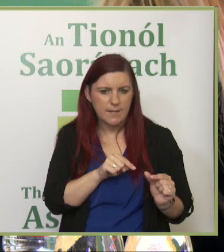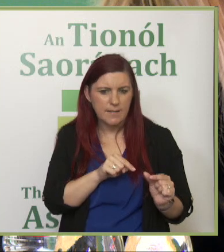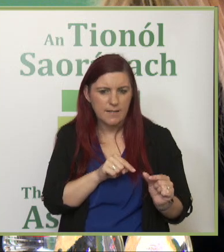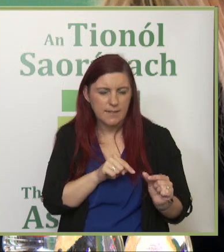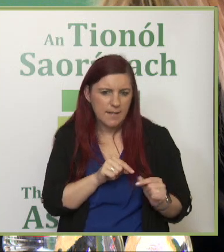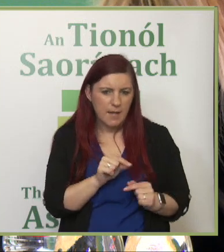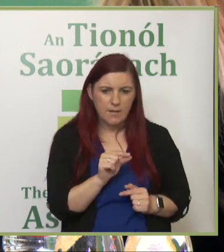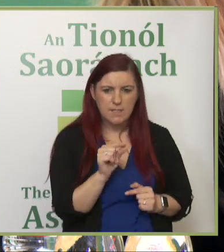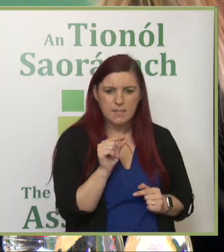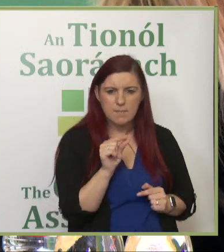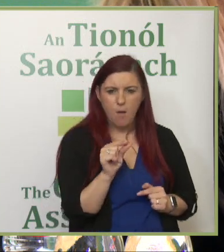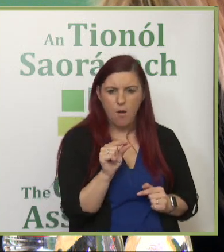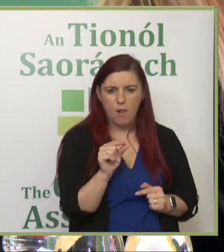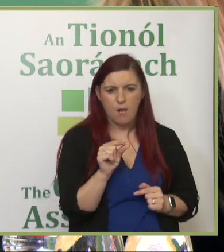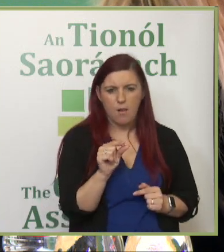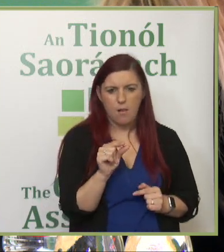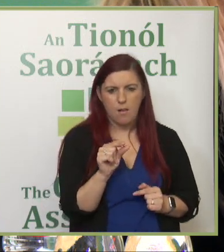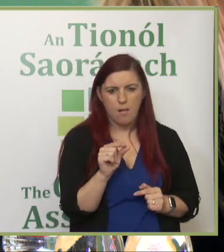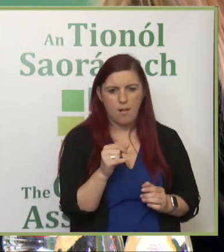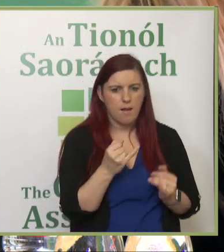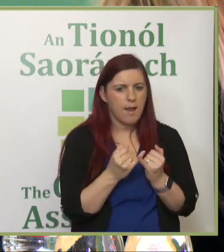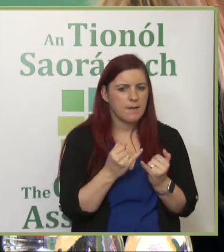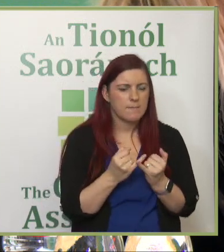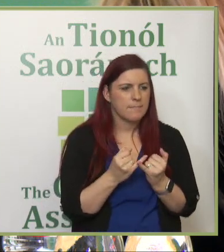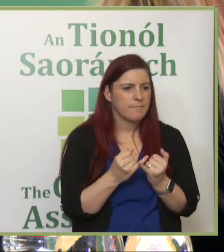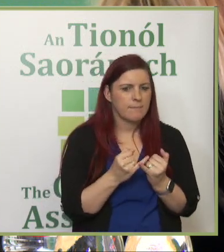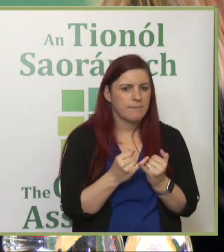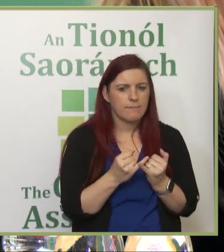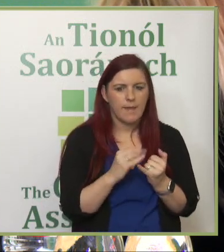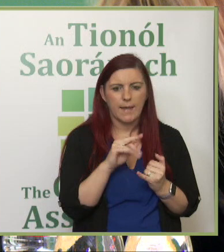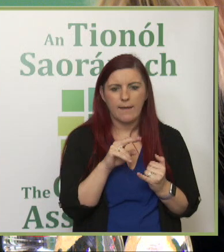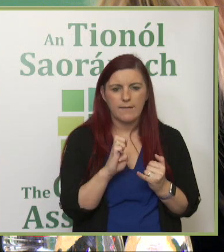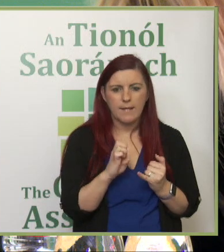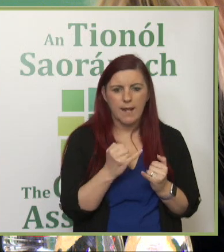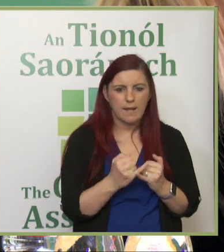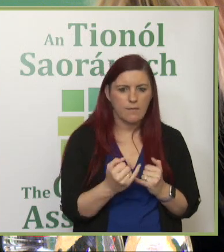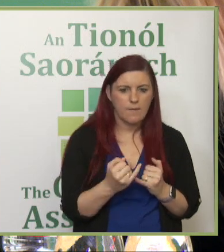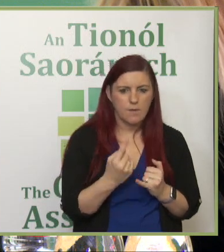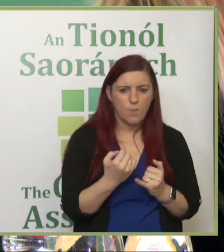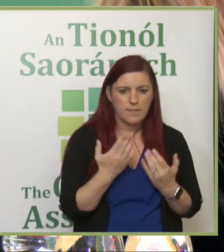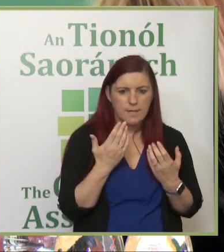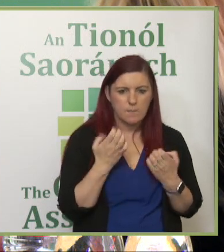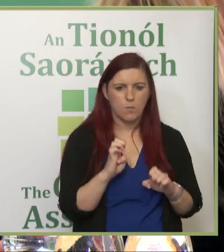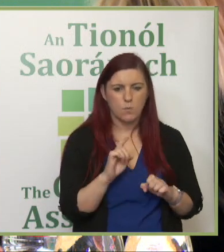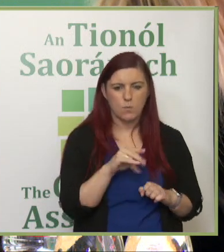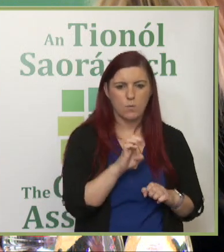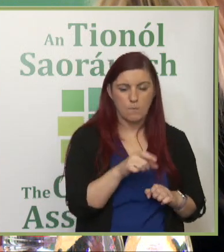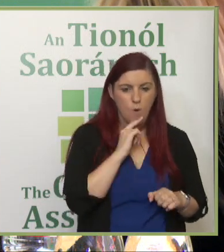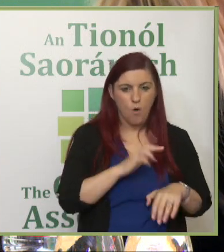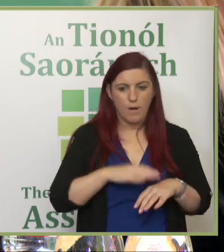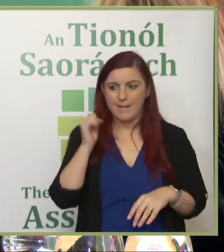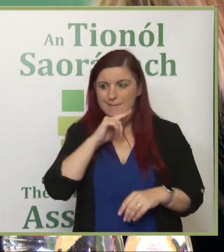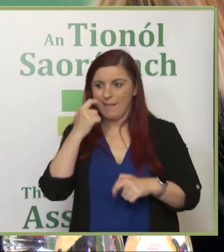small mistakes in terms of cutting that substance means someone can be exposed to a fatal dose much more easily than with